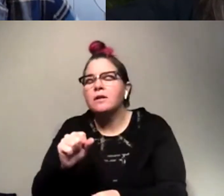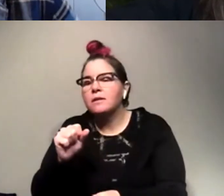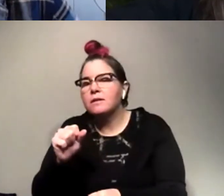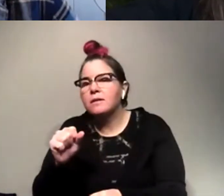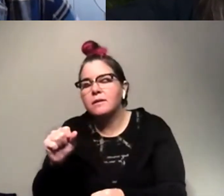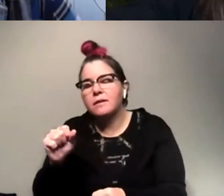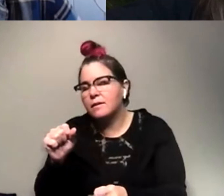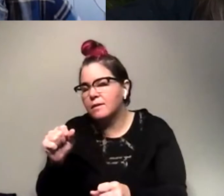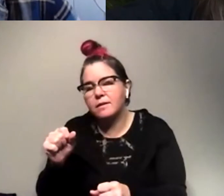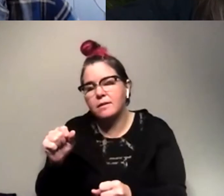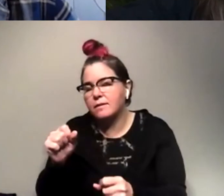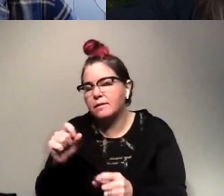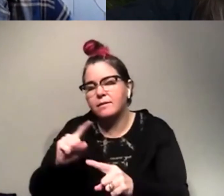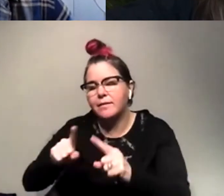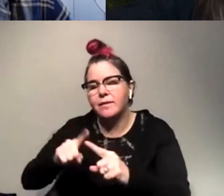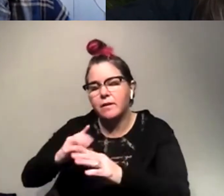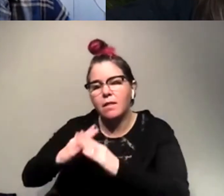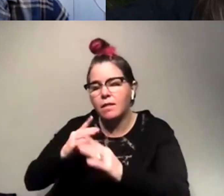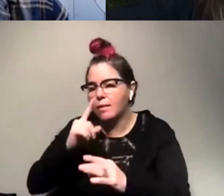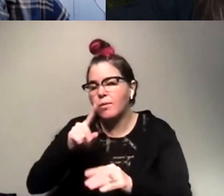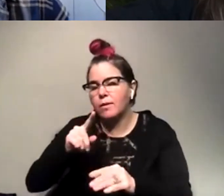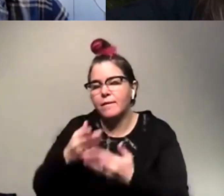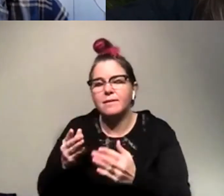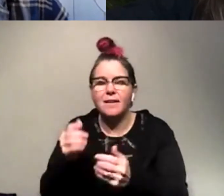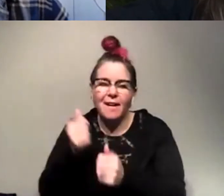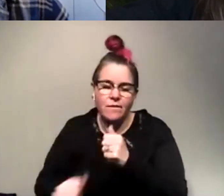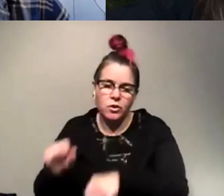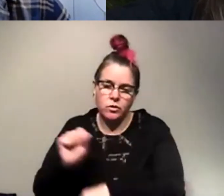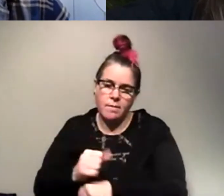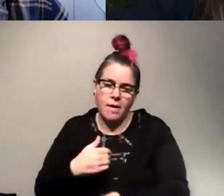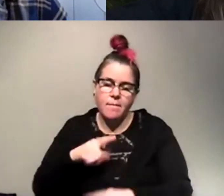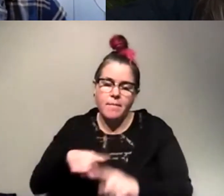bureaucracy, like in every job, but the science of it and